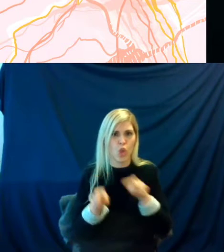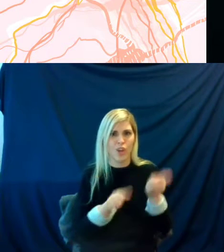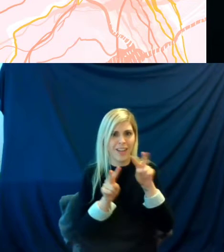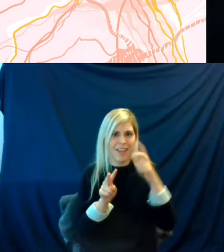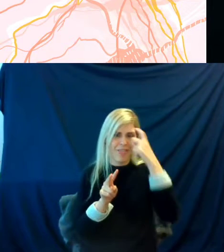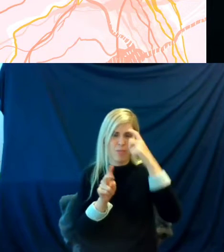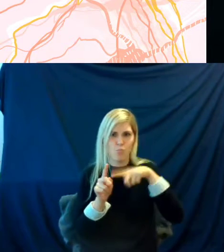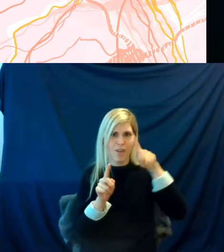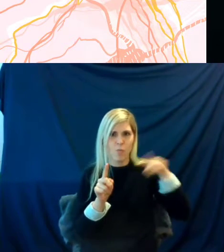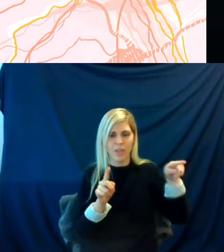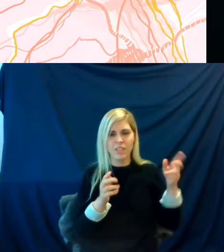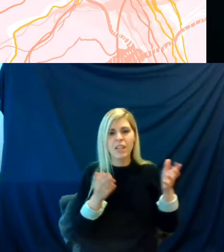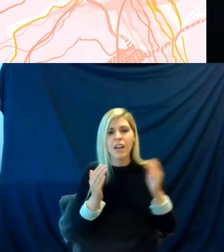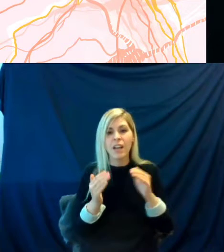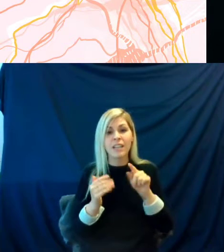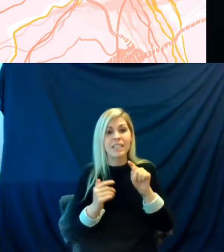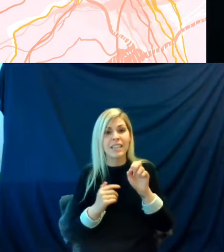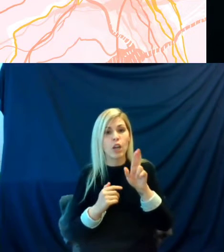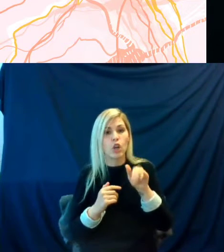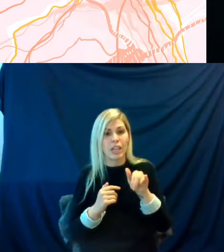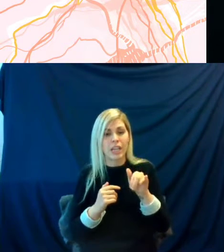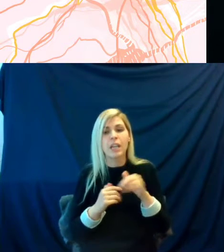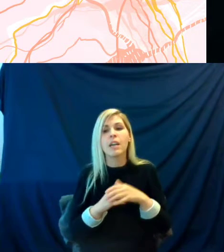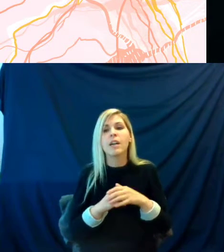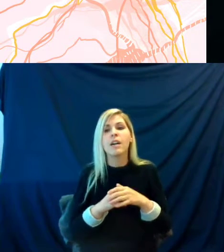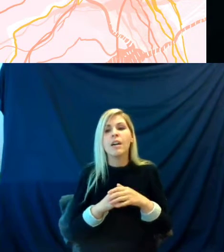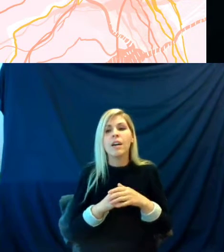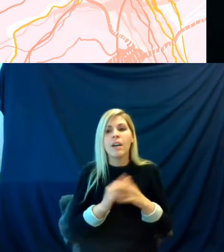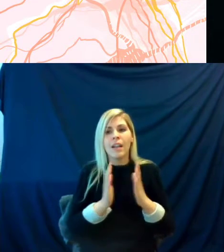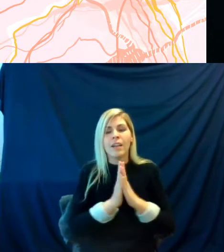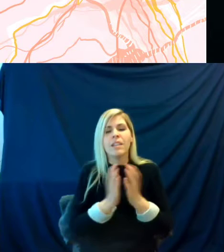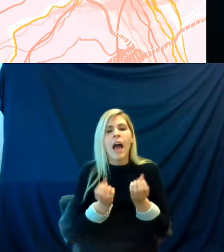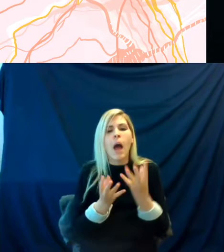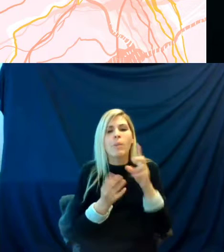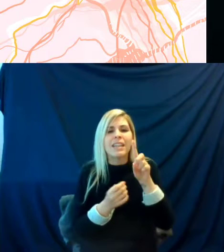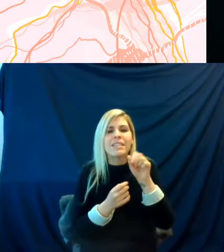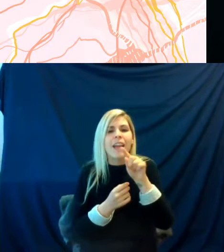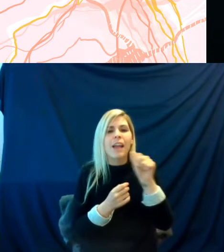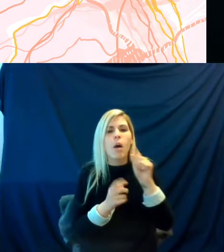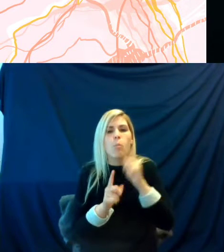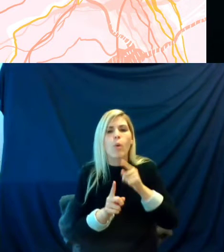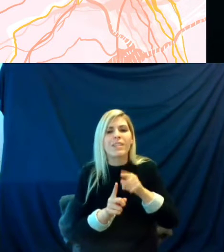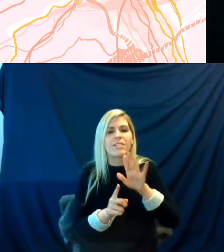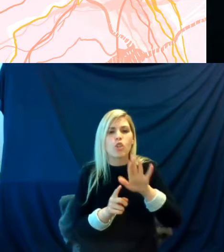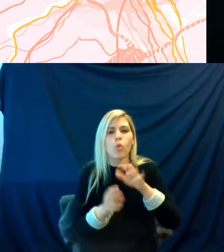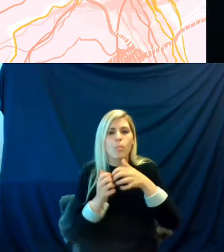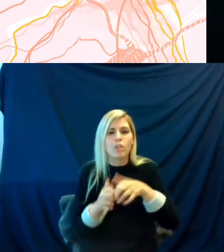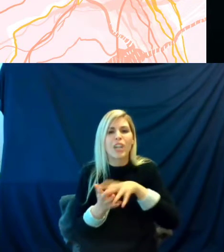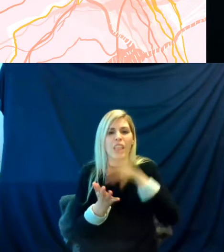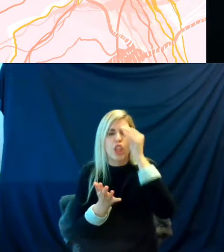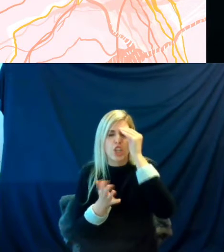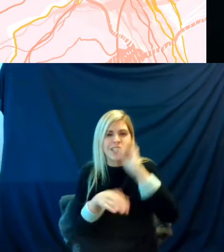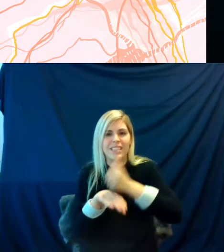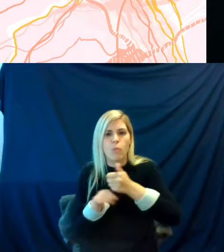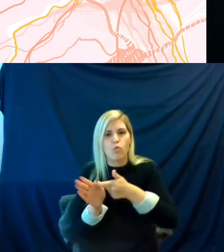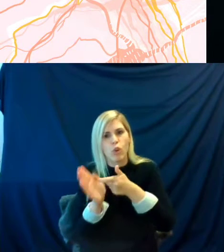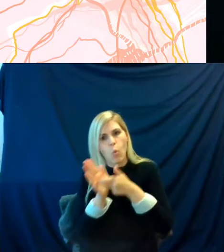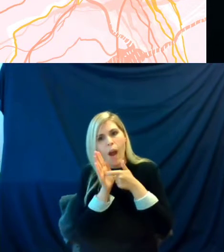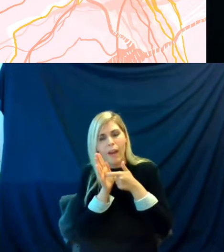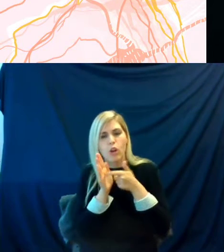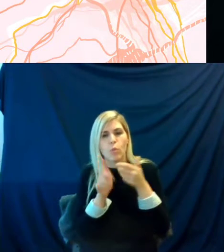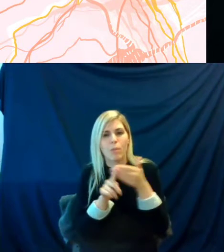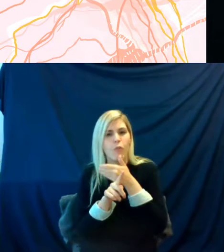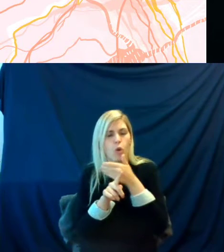to looking at the brain waves was from Terry saying, how many data points did your machine learning setup need